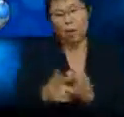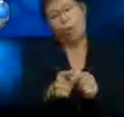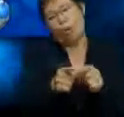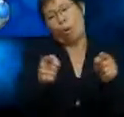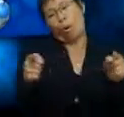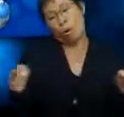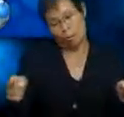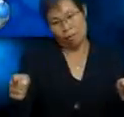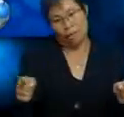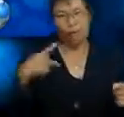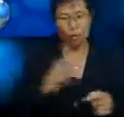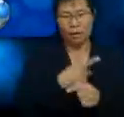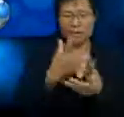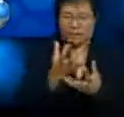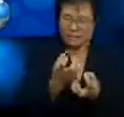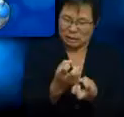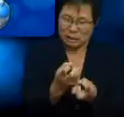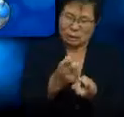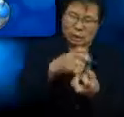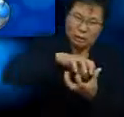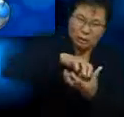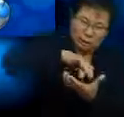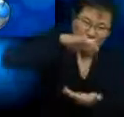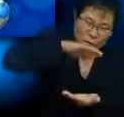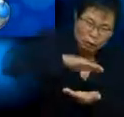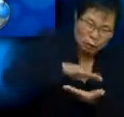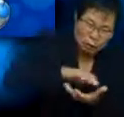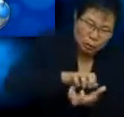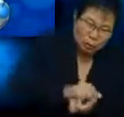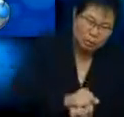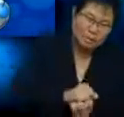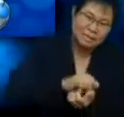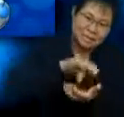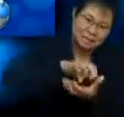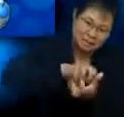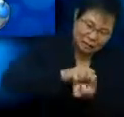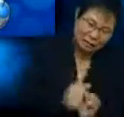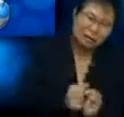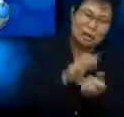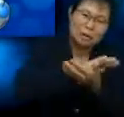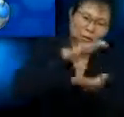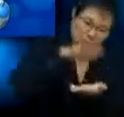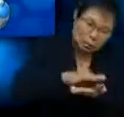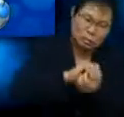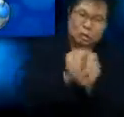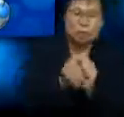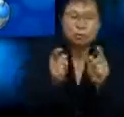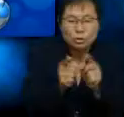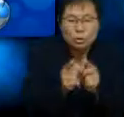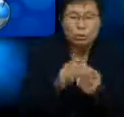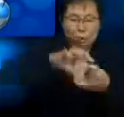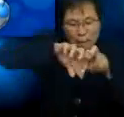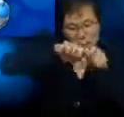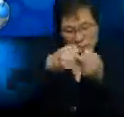longer. We can squeeze the spring. The spring becomes shorter. We can bend the